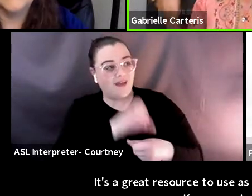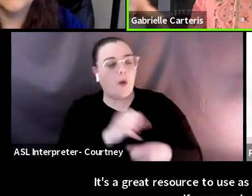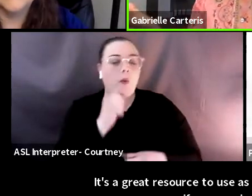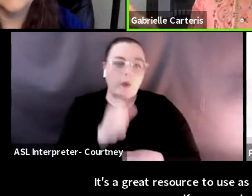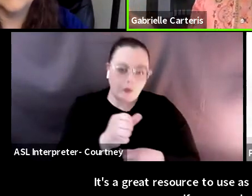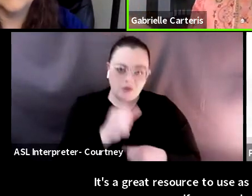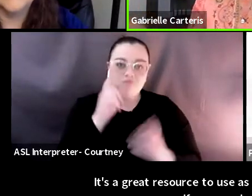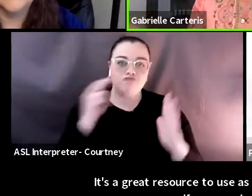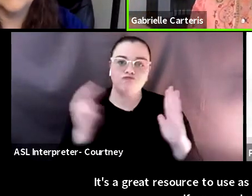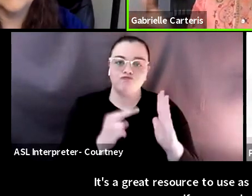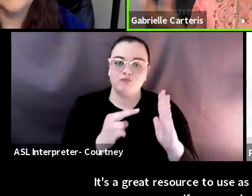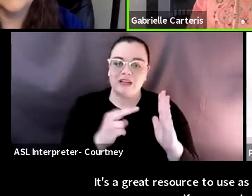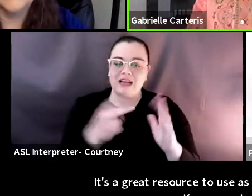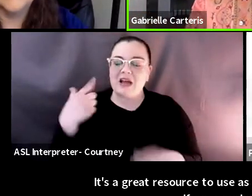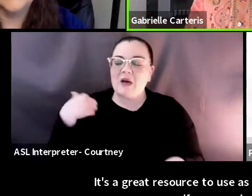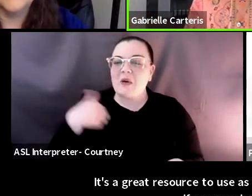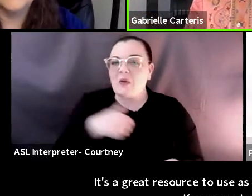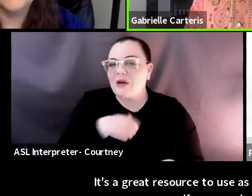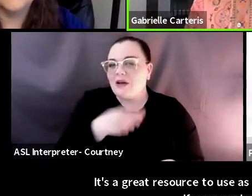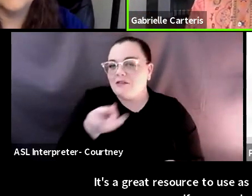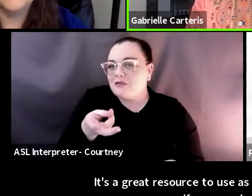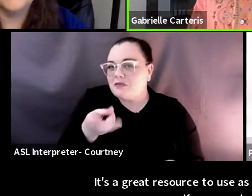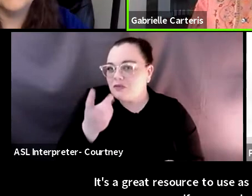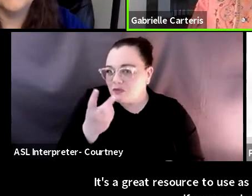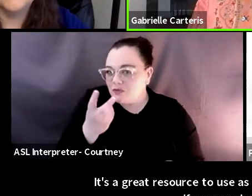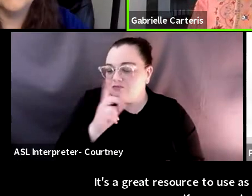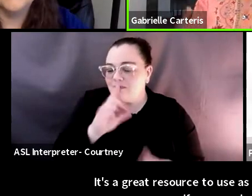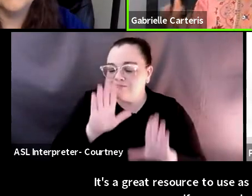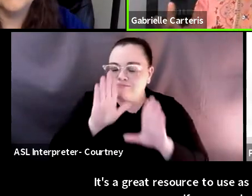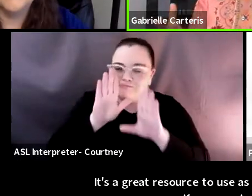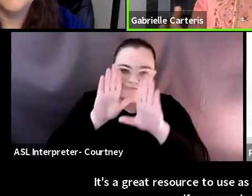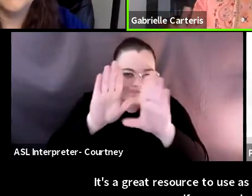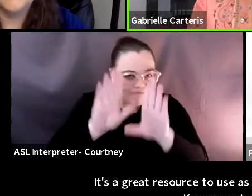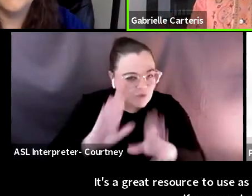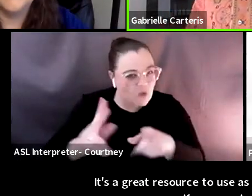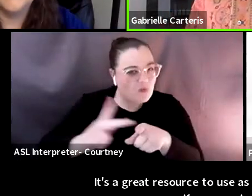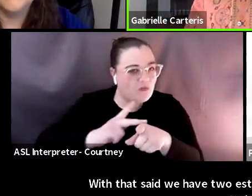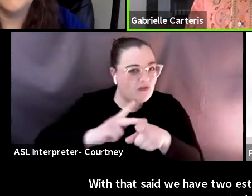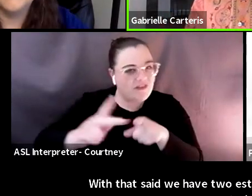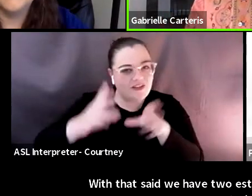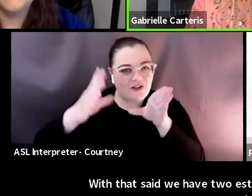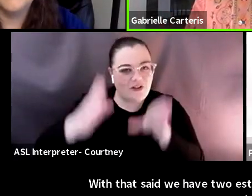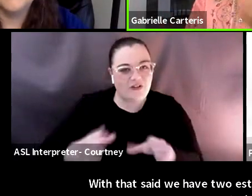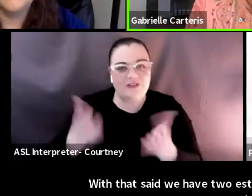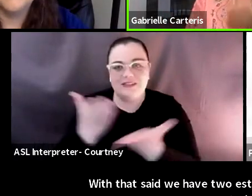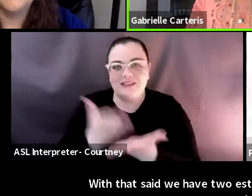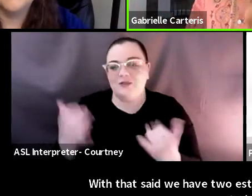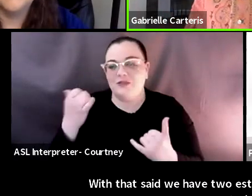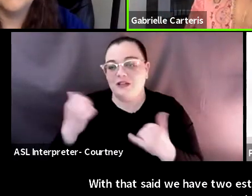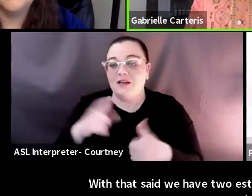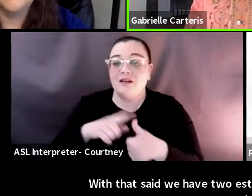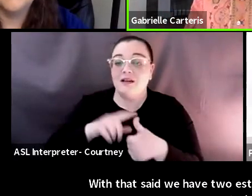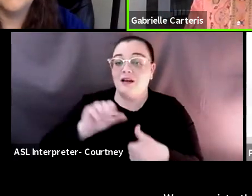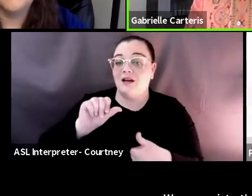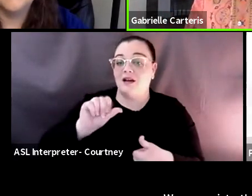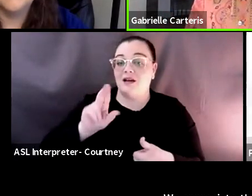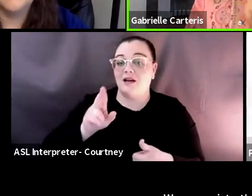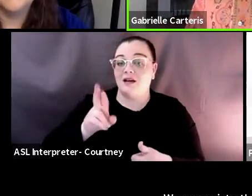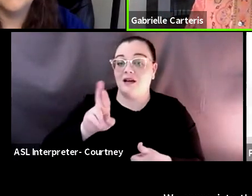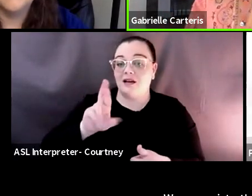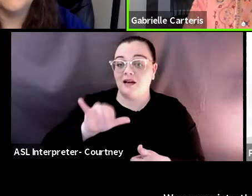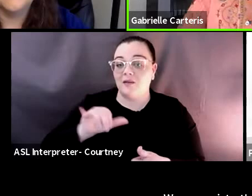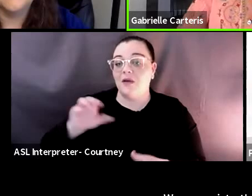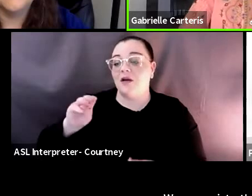two esteemed professionals with us today. We really appreciate them being here. We have Aubrey Mozino and